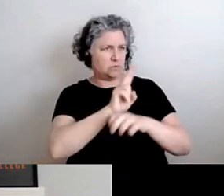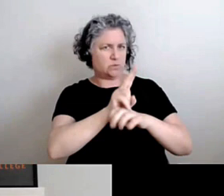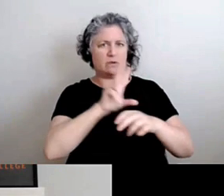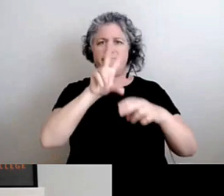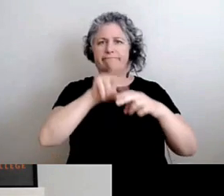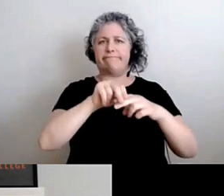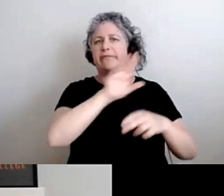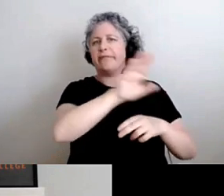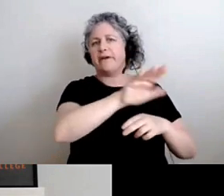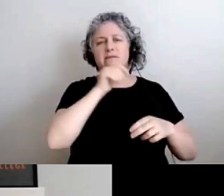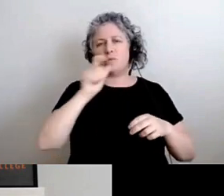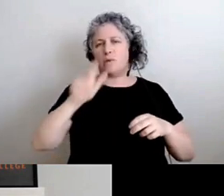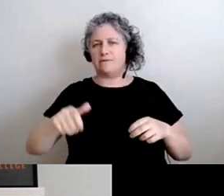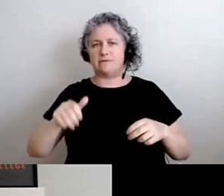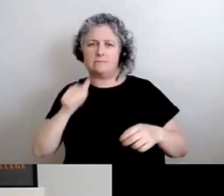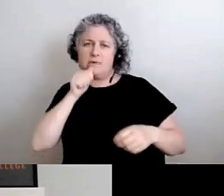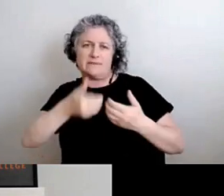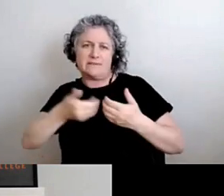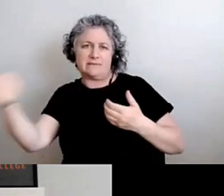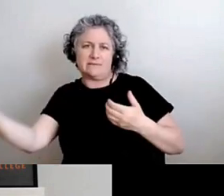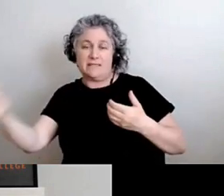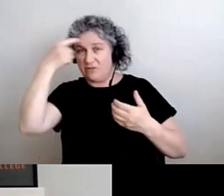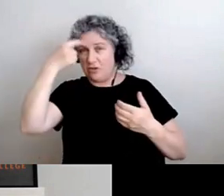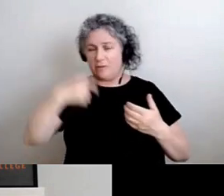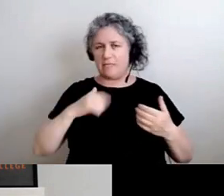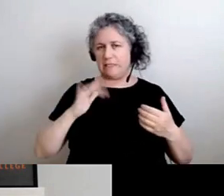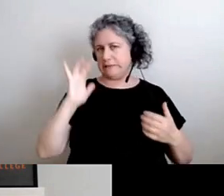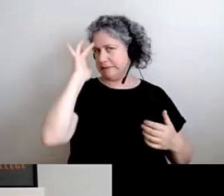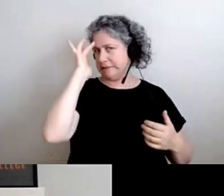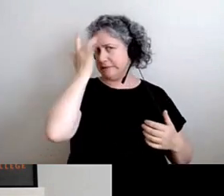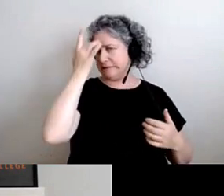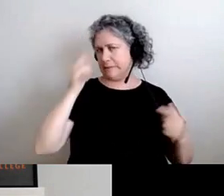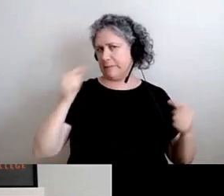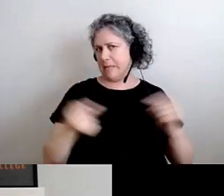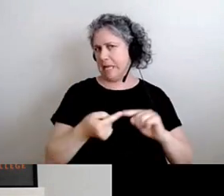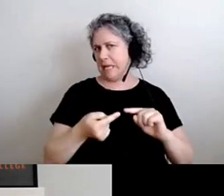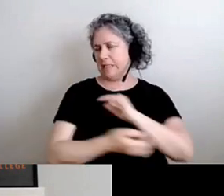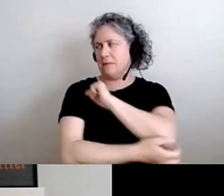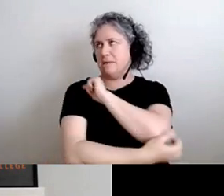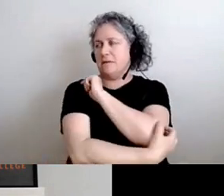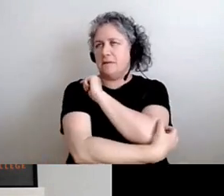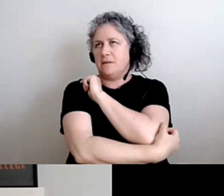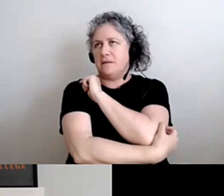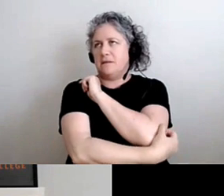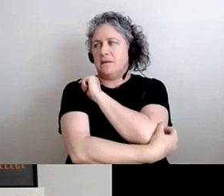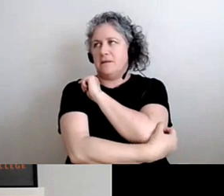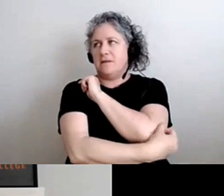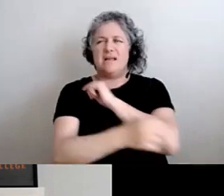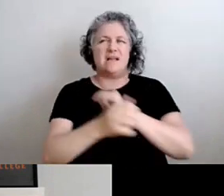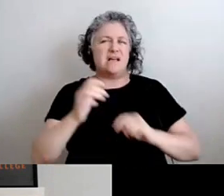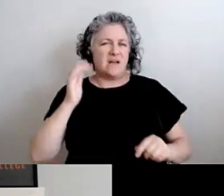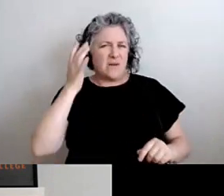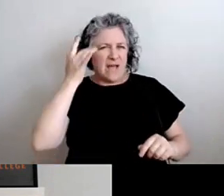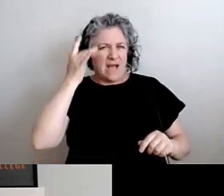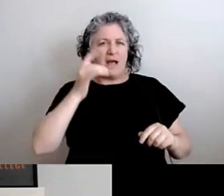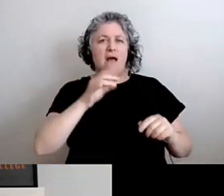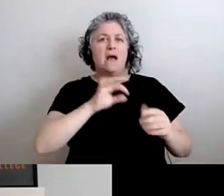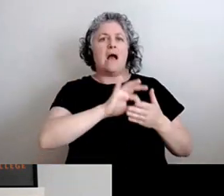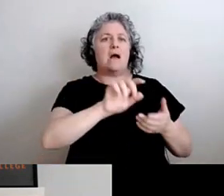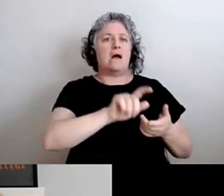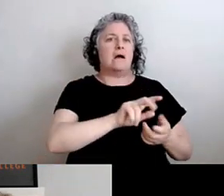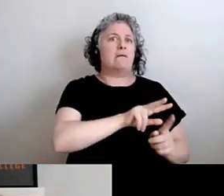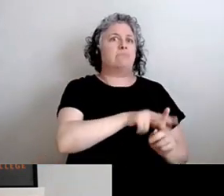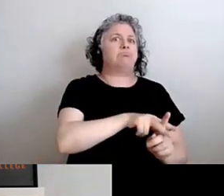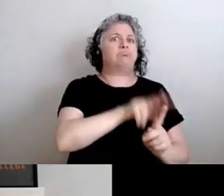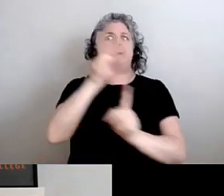Absolutely. For me, that just becomes a big pain in my bum because of switching accounts, and I'm not big